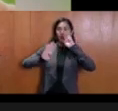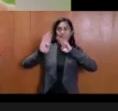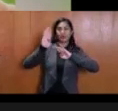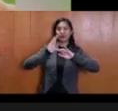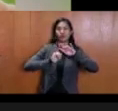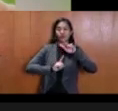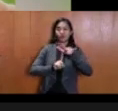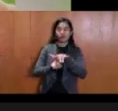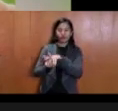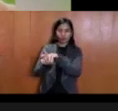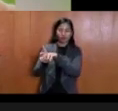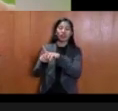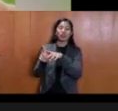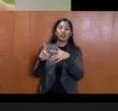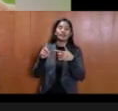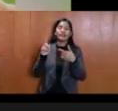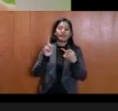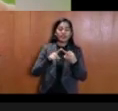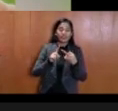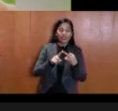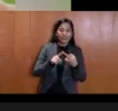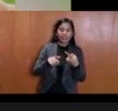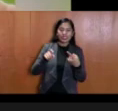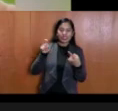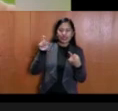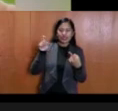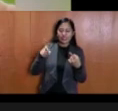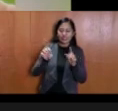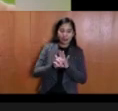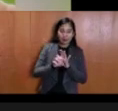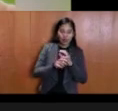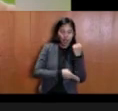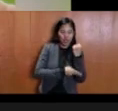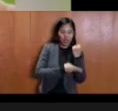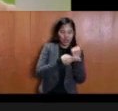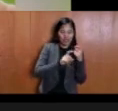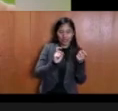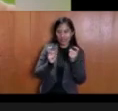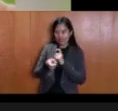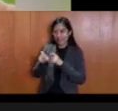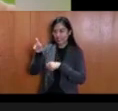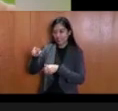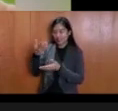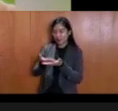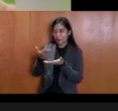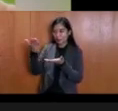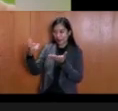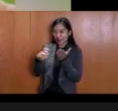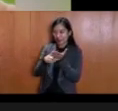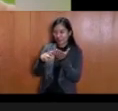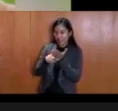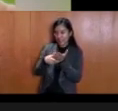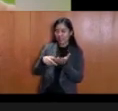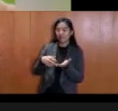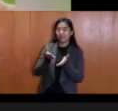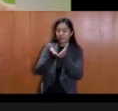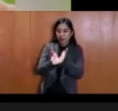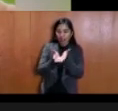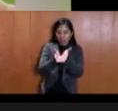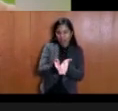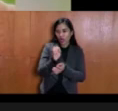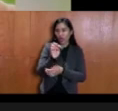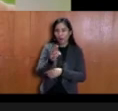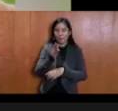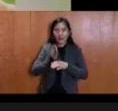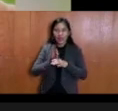surface. You need sometimes to get out of your accommodation, to buy a ticket for a ferry, to buy a ticket for a bus,